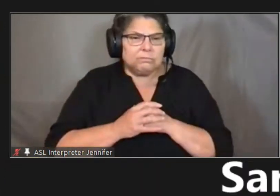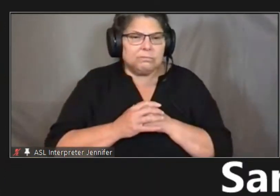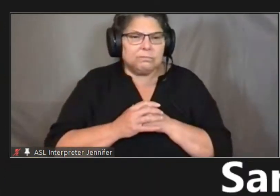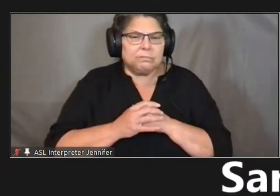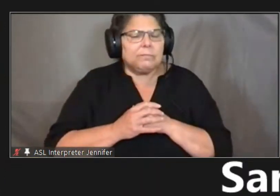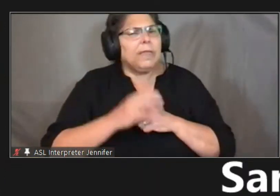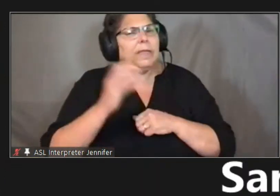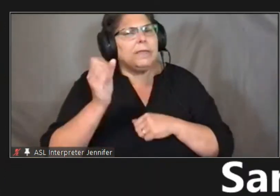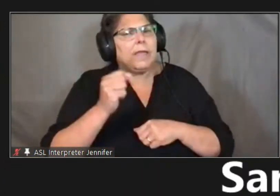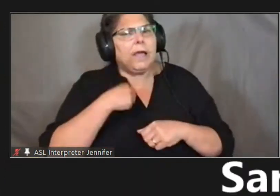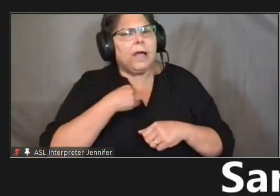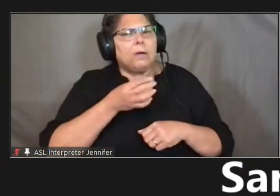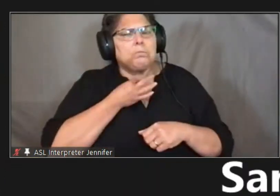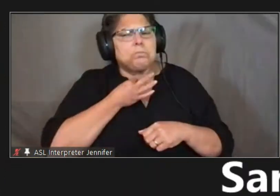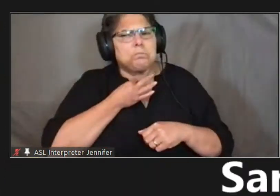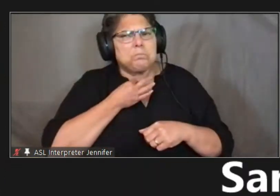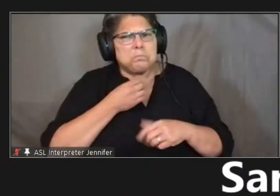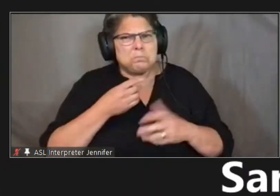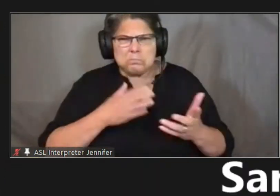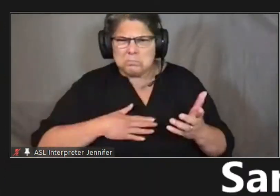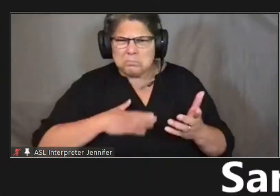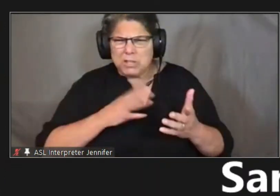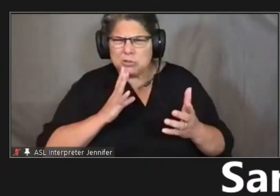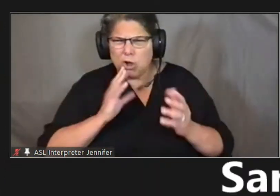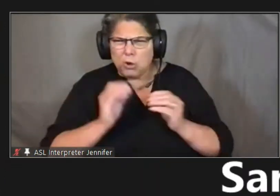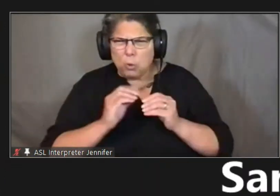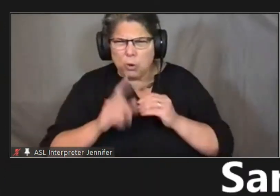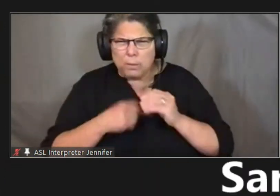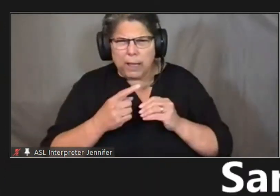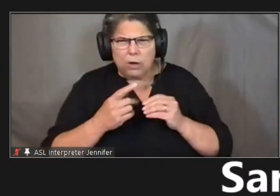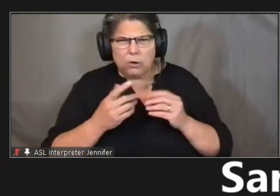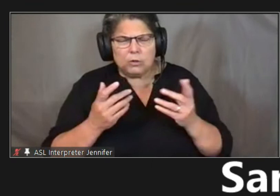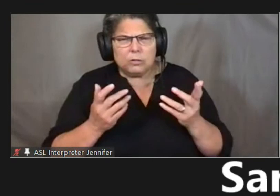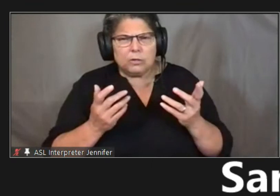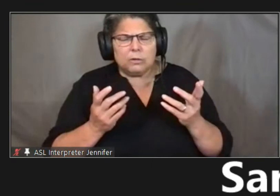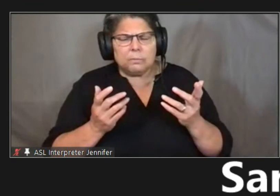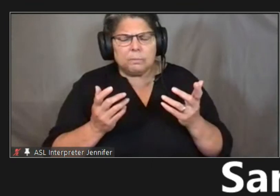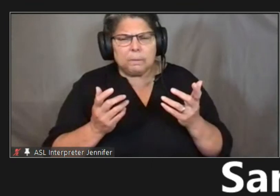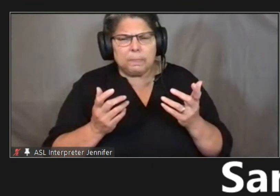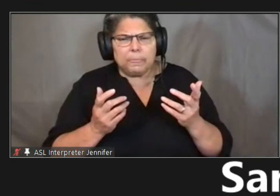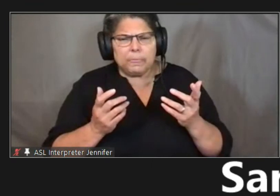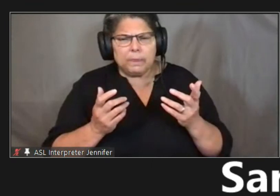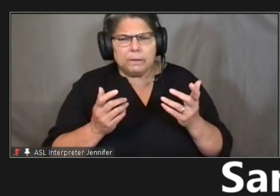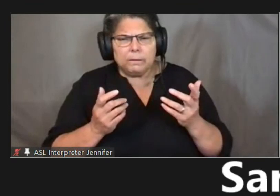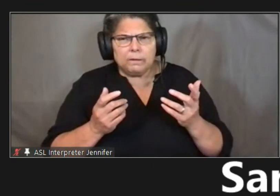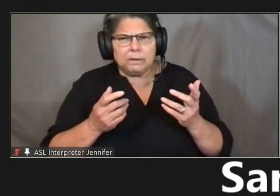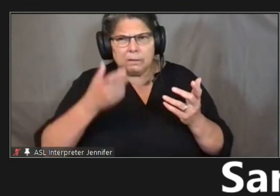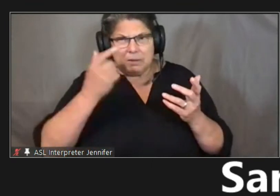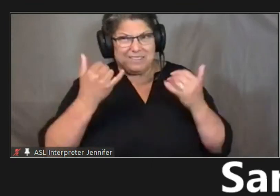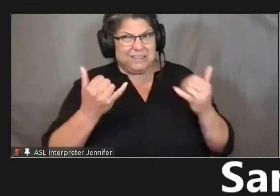Yeah, I'm wondering if you could go into some more details about what it means that our status is being adjudicated.